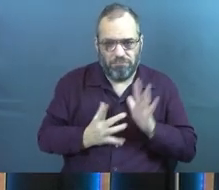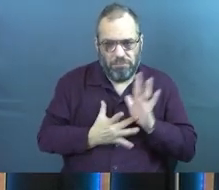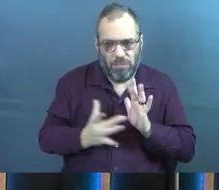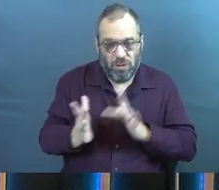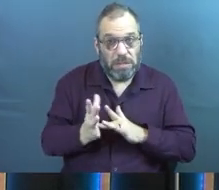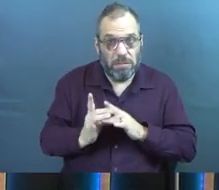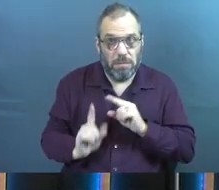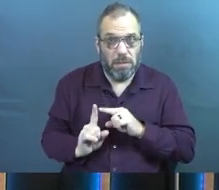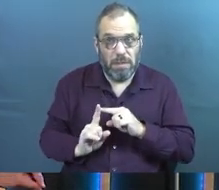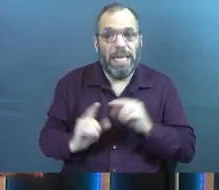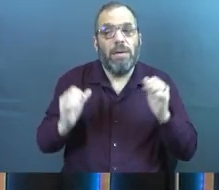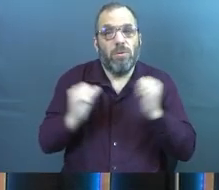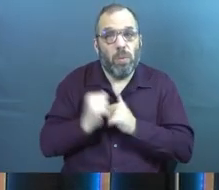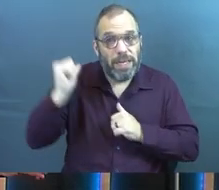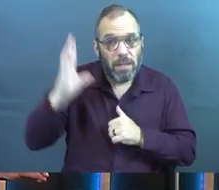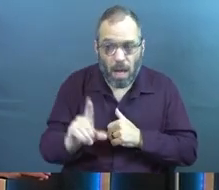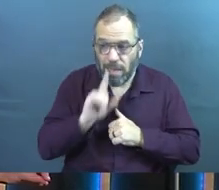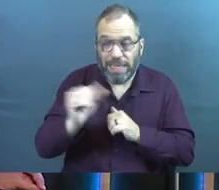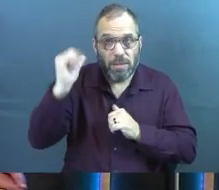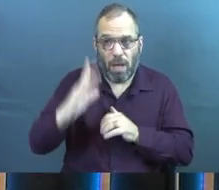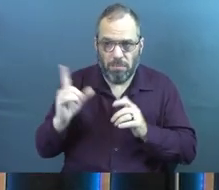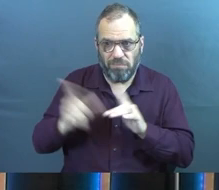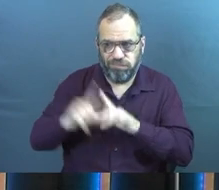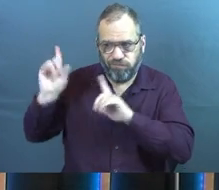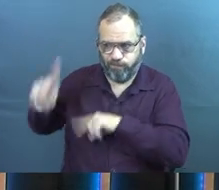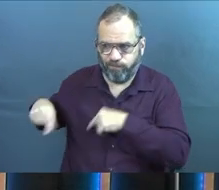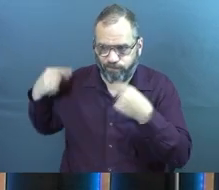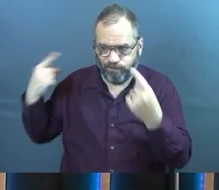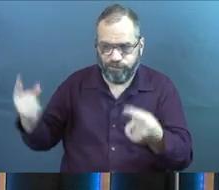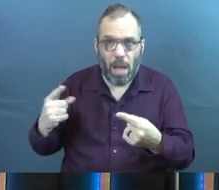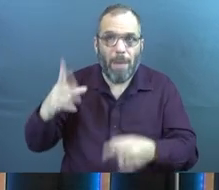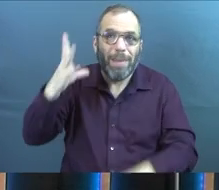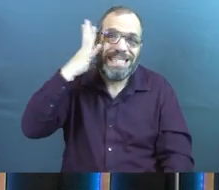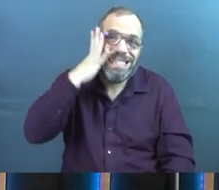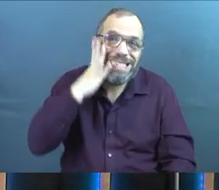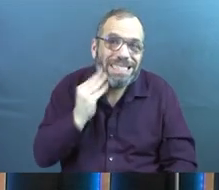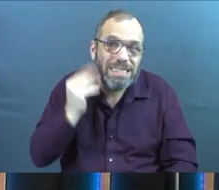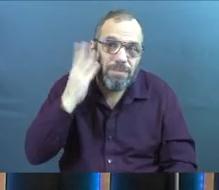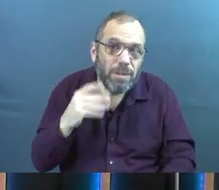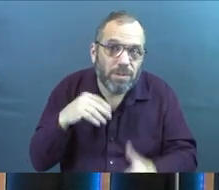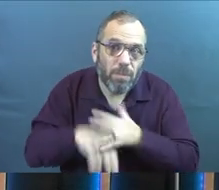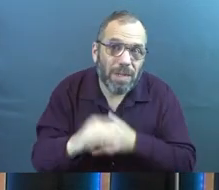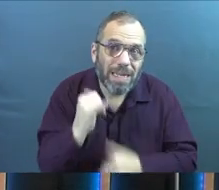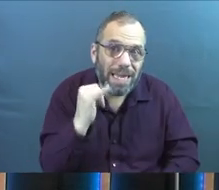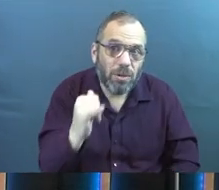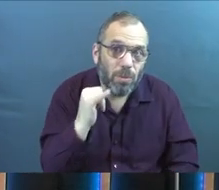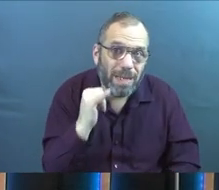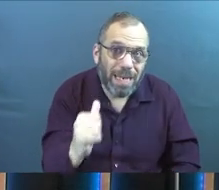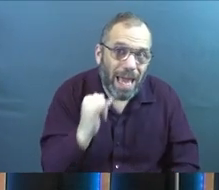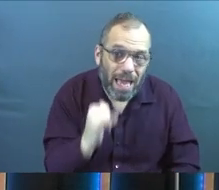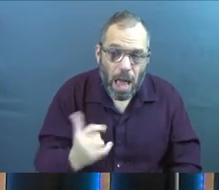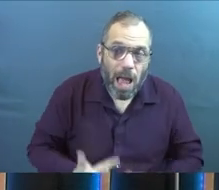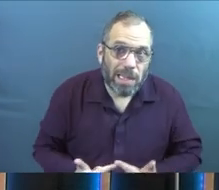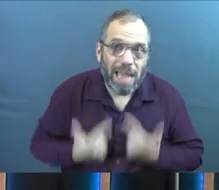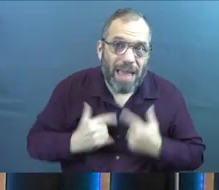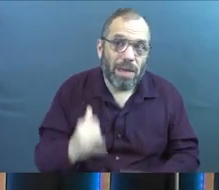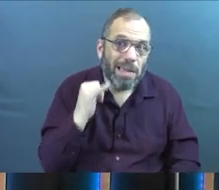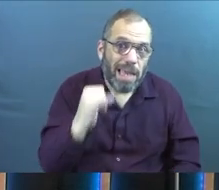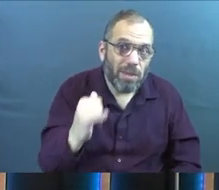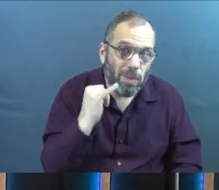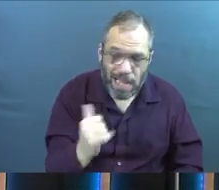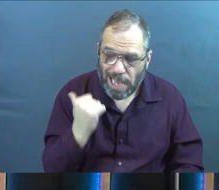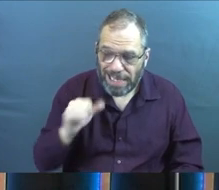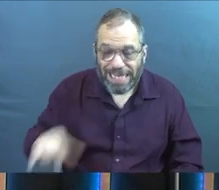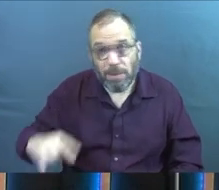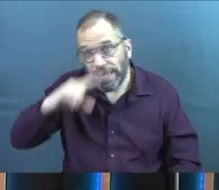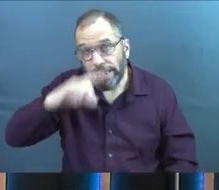was completely. He was with God, he is God from the very beginning, but he experienced birth just like we do. He experienced life just like we do. He